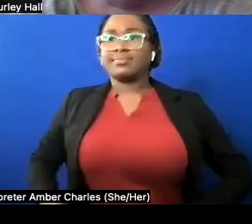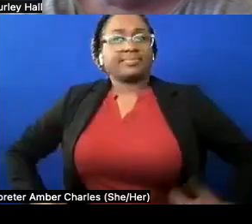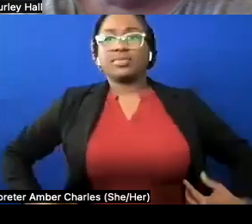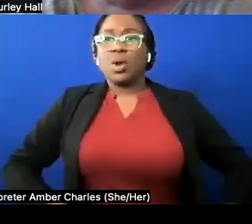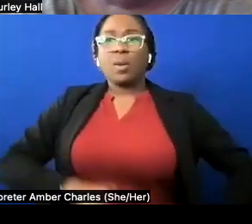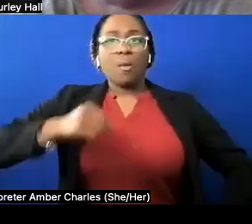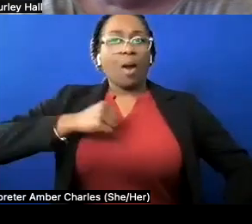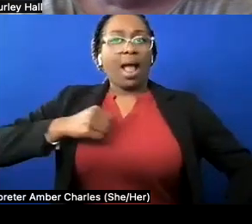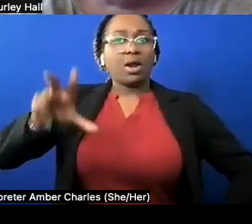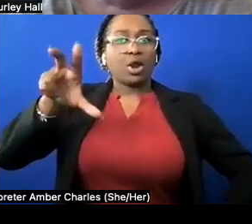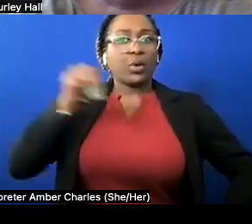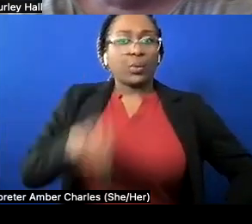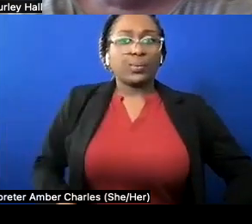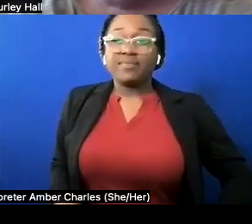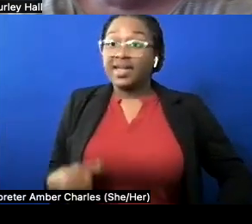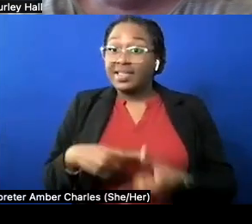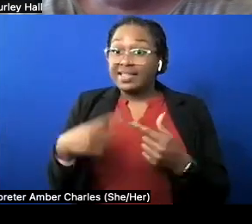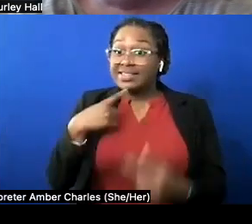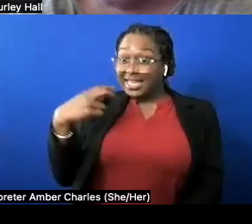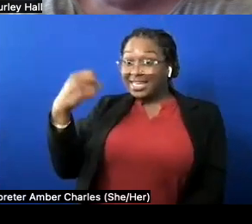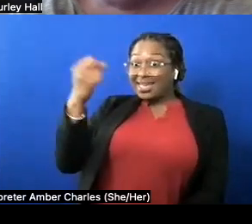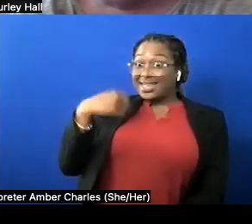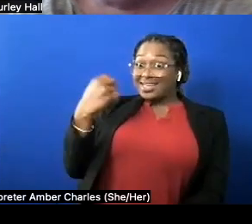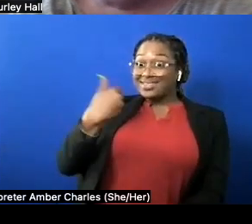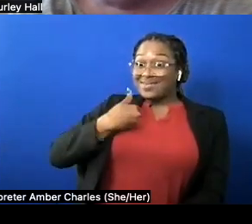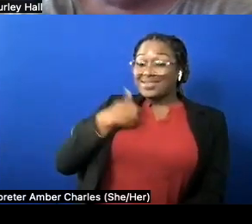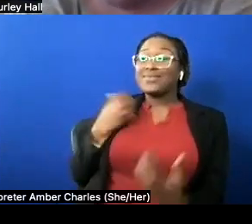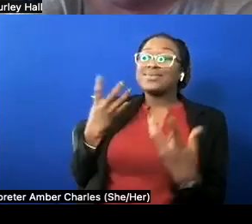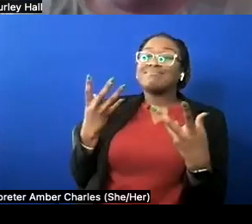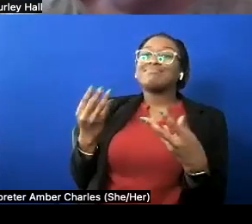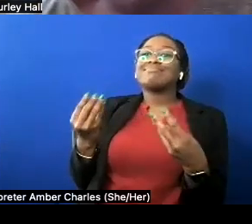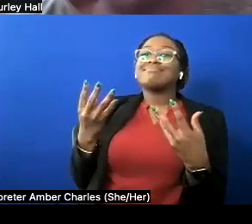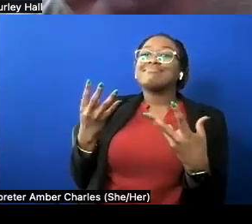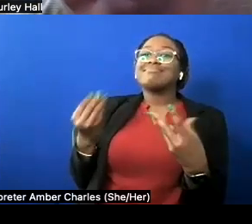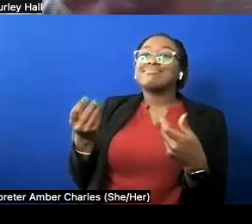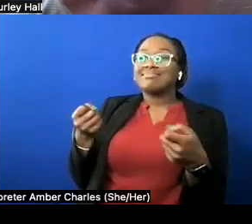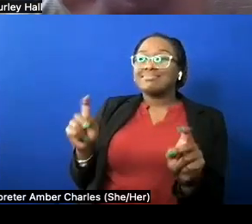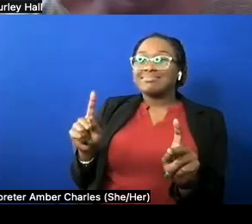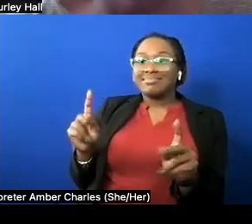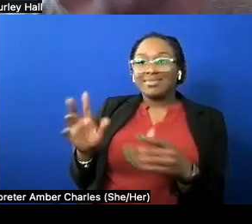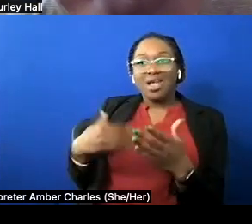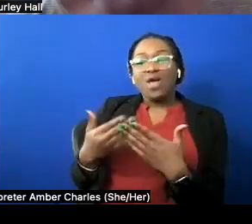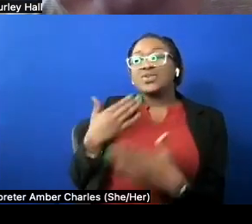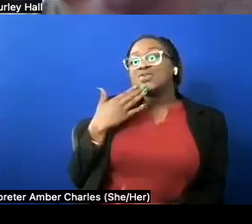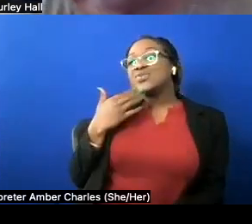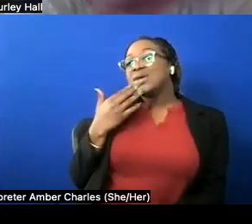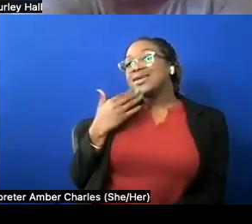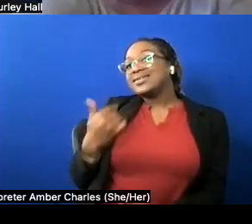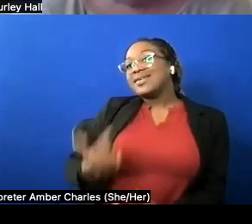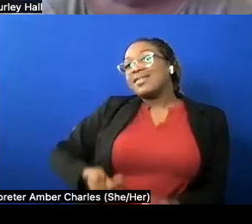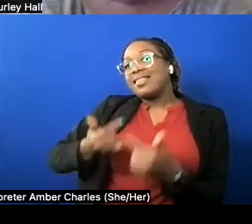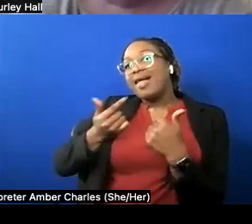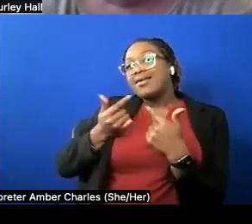right? And saying yes to yourself with that gentleness and allowing all of the sweetness of life to